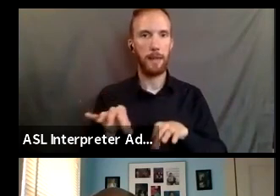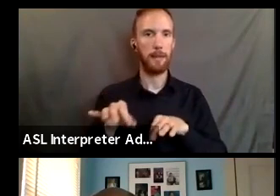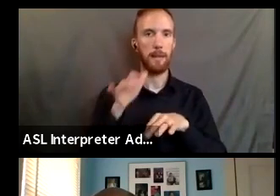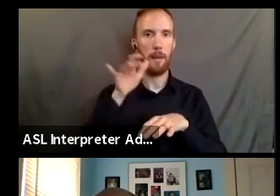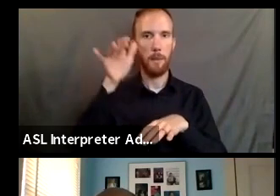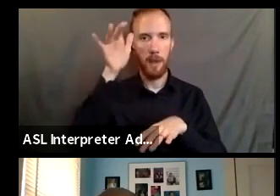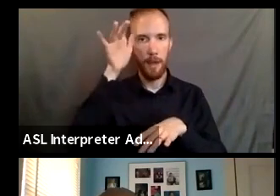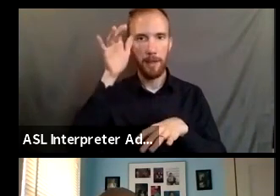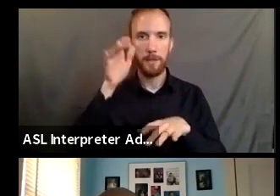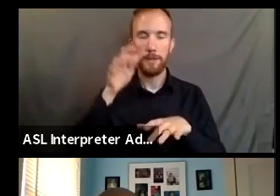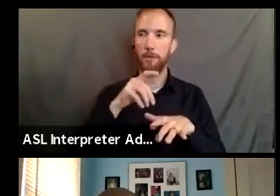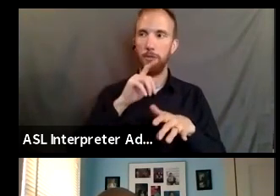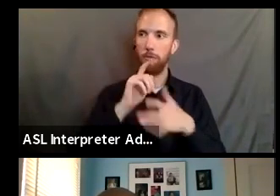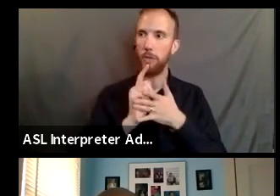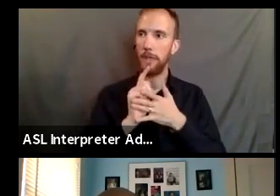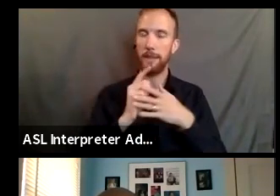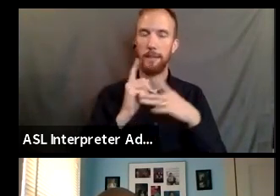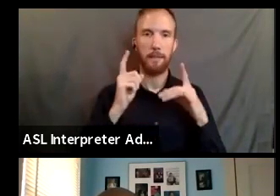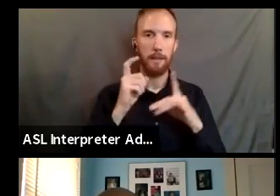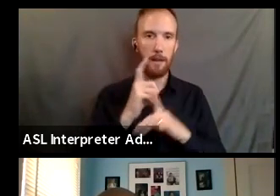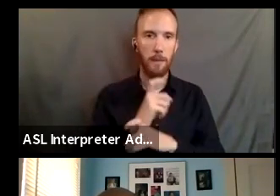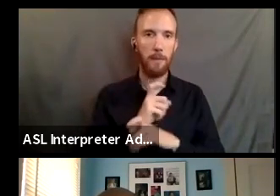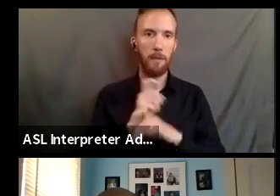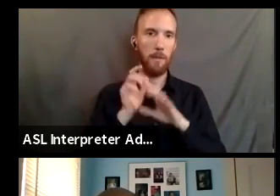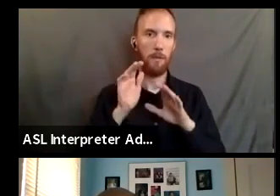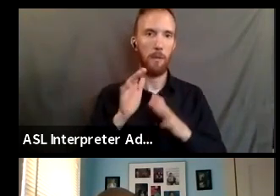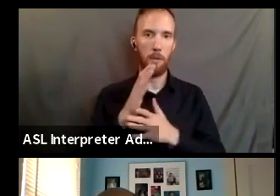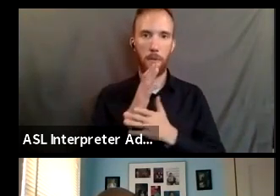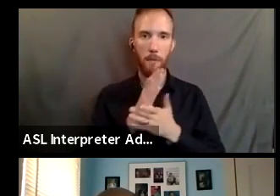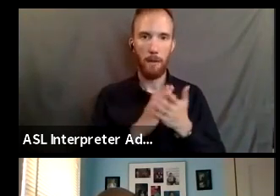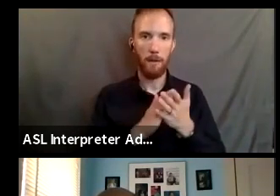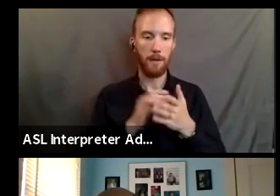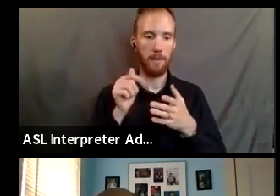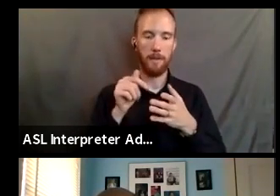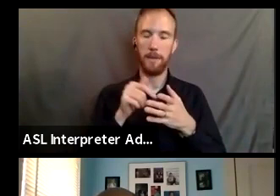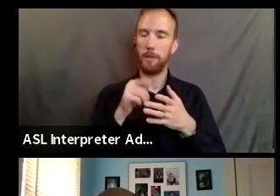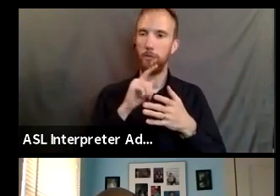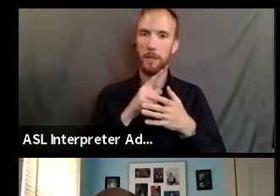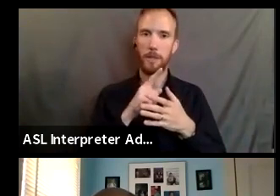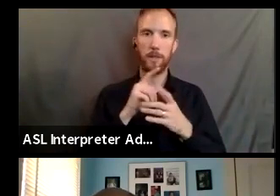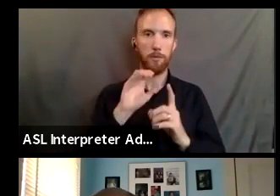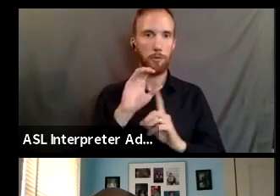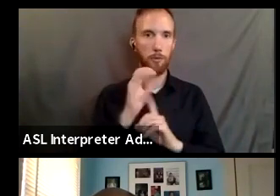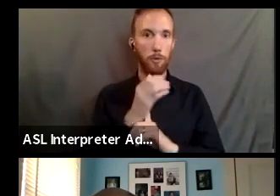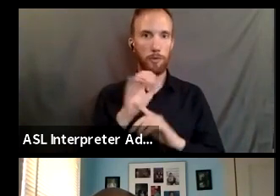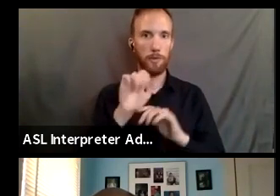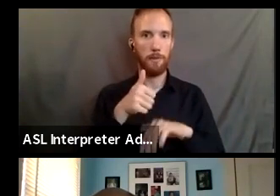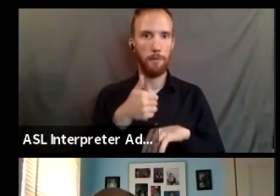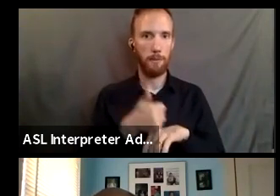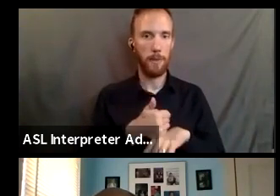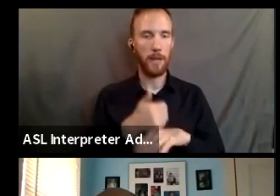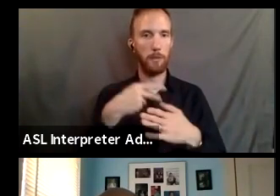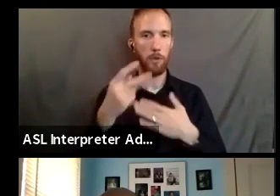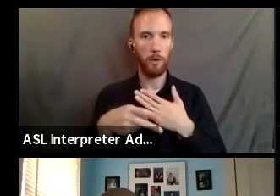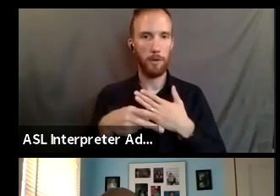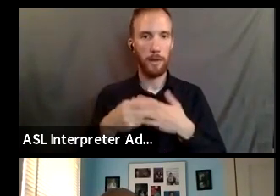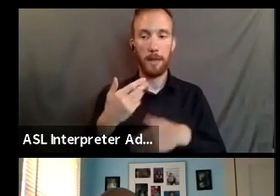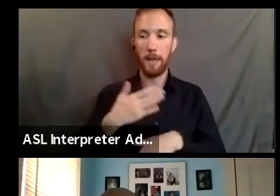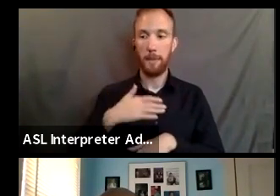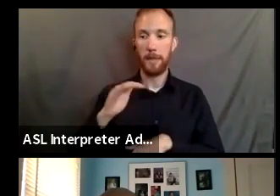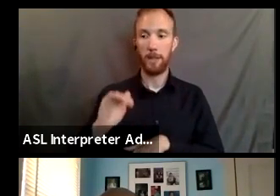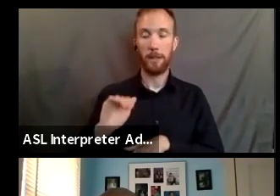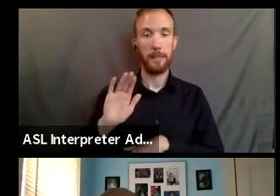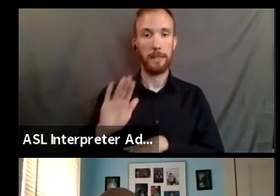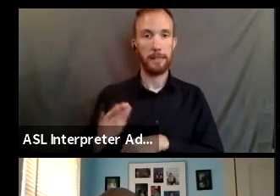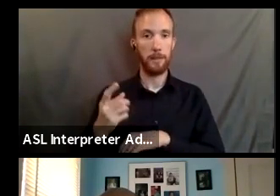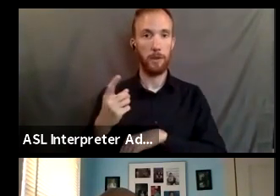exceptionality of this culturally based gifted programs if it wasn't through my child's daycare center and the other